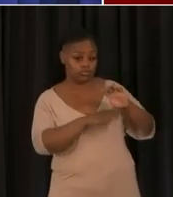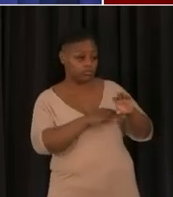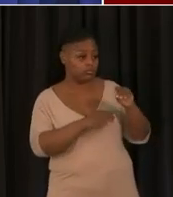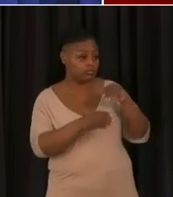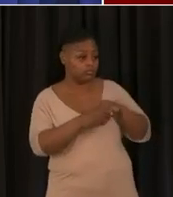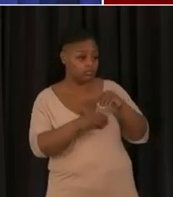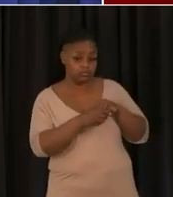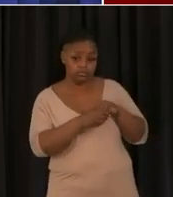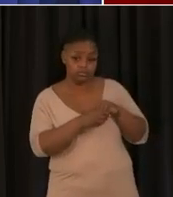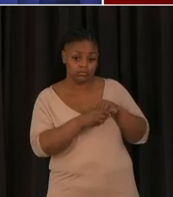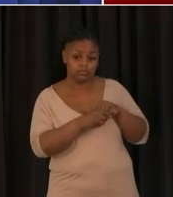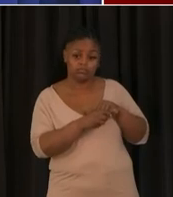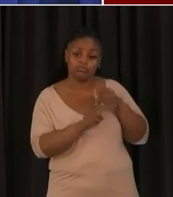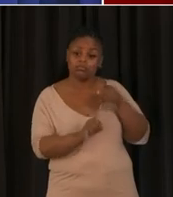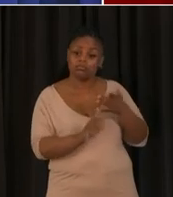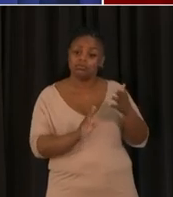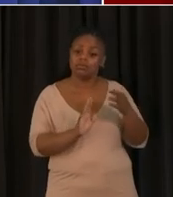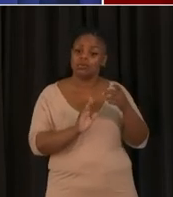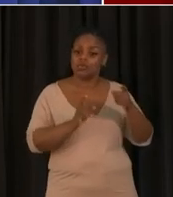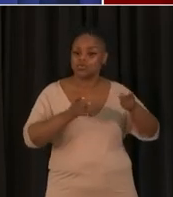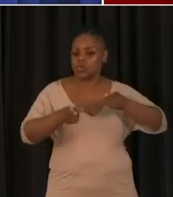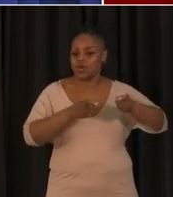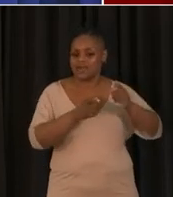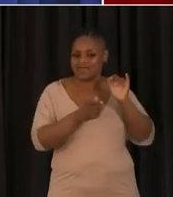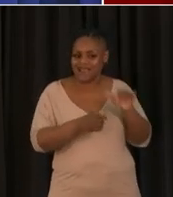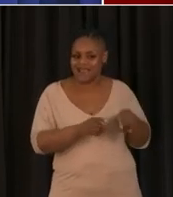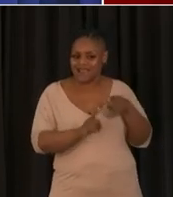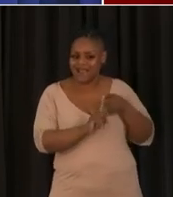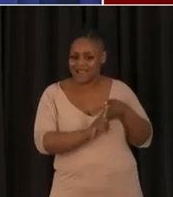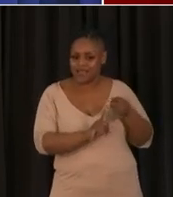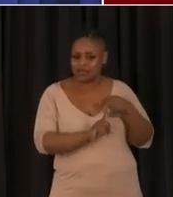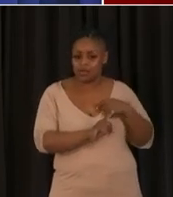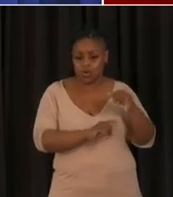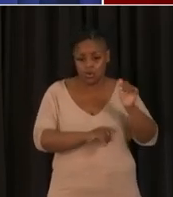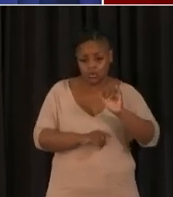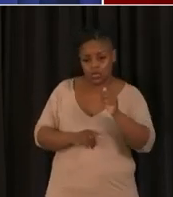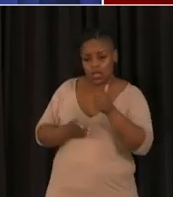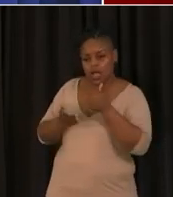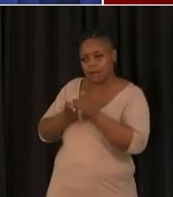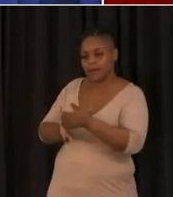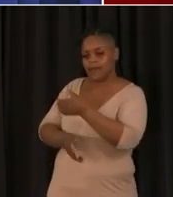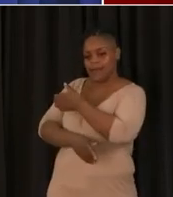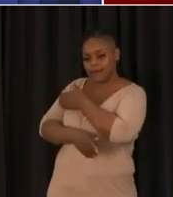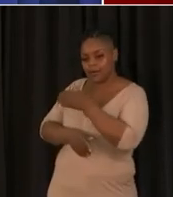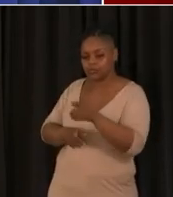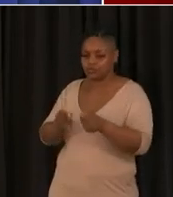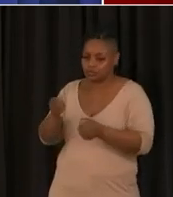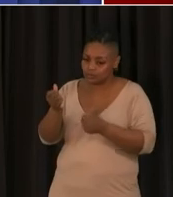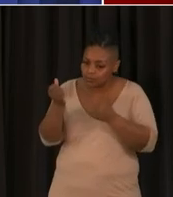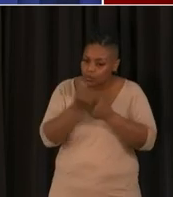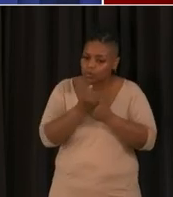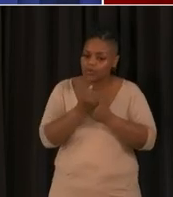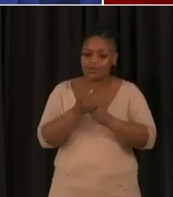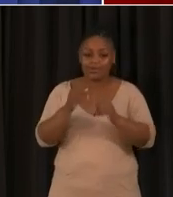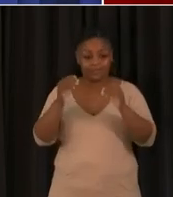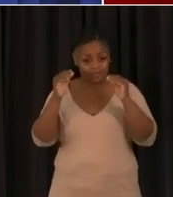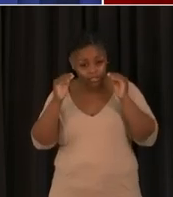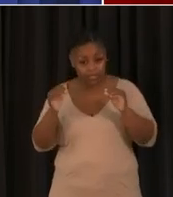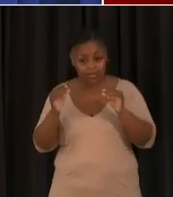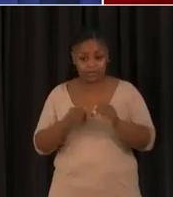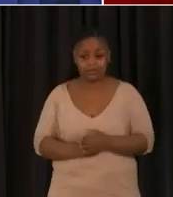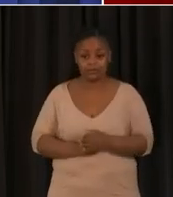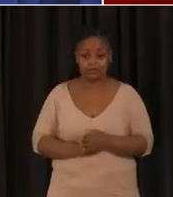need as it relates to their finances. So, Alana, I see you shaking your head. It sounds like you have it all figured out, but do you think you're going to use